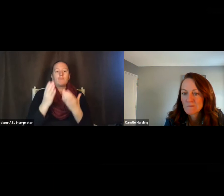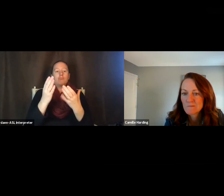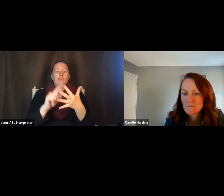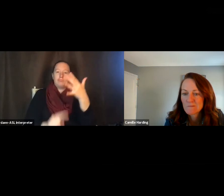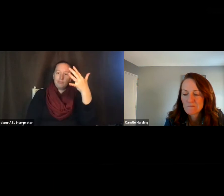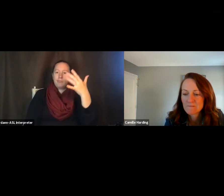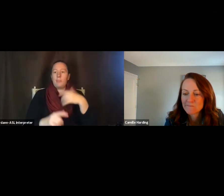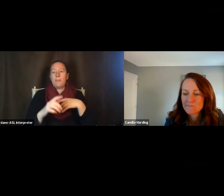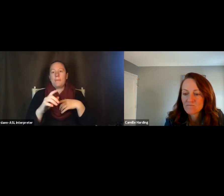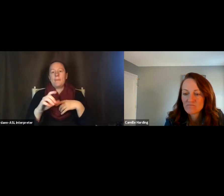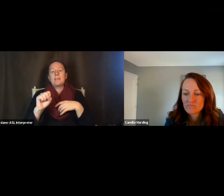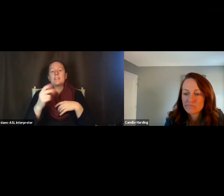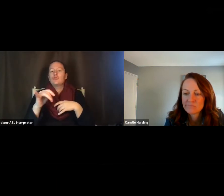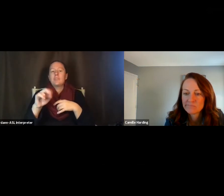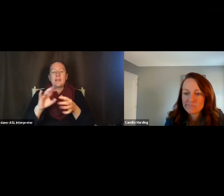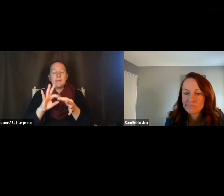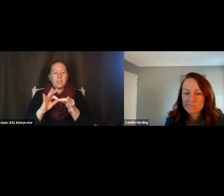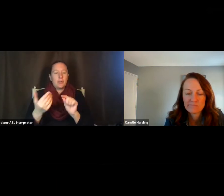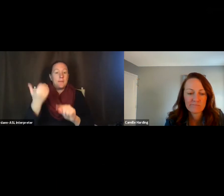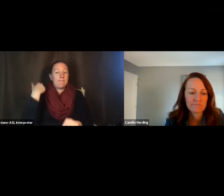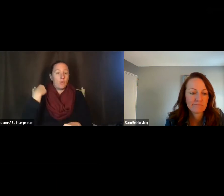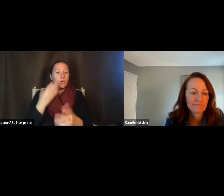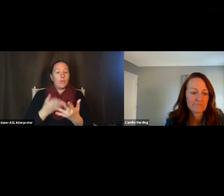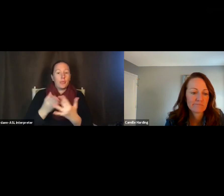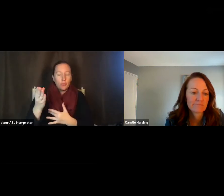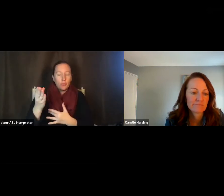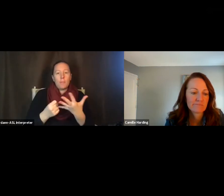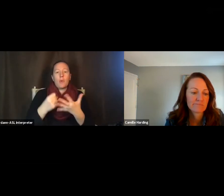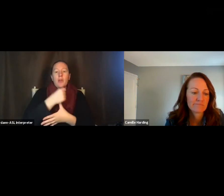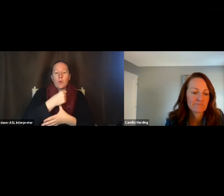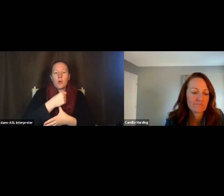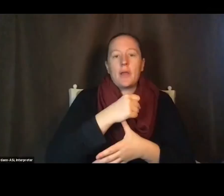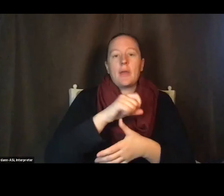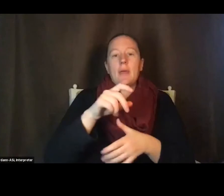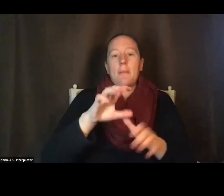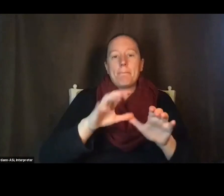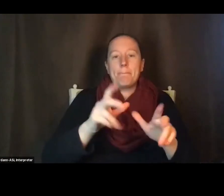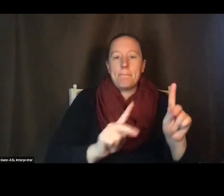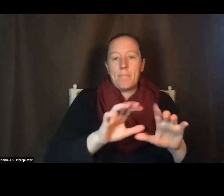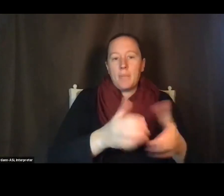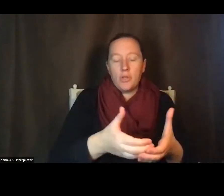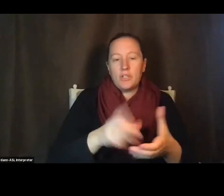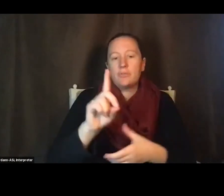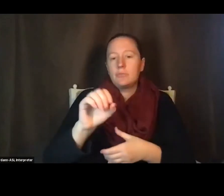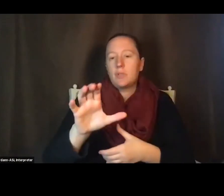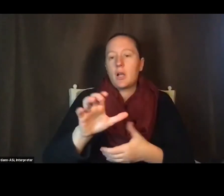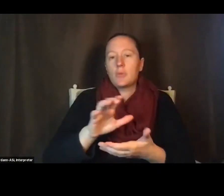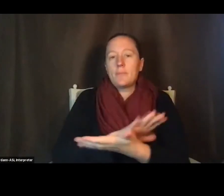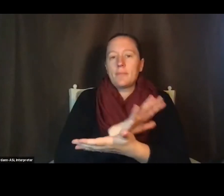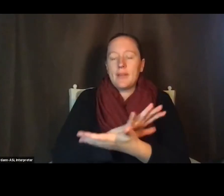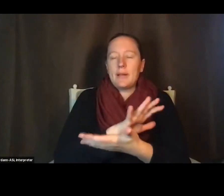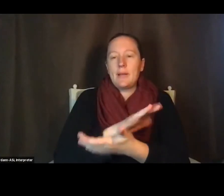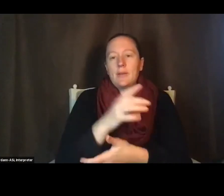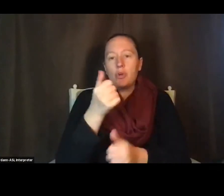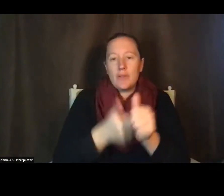out earlier, through the priority population document. So each priority population document has